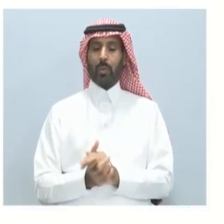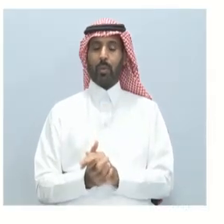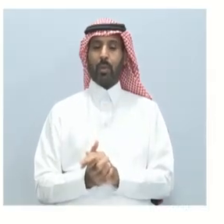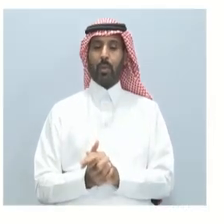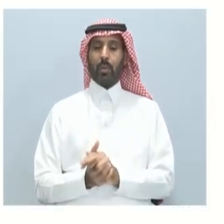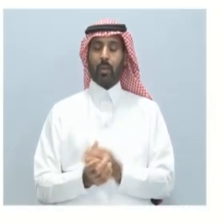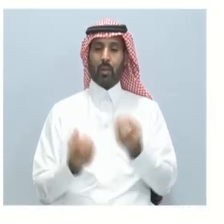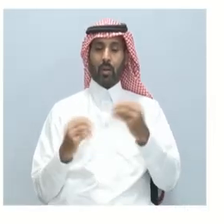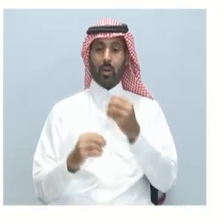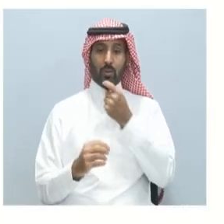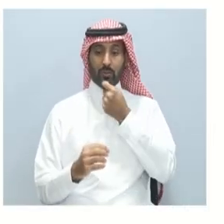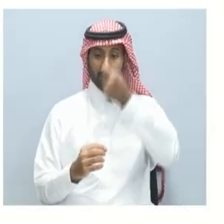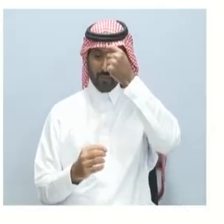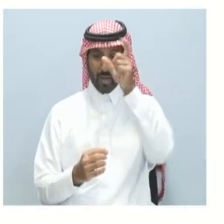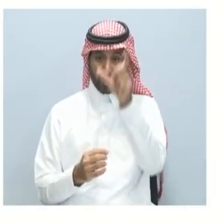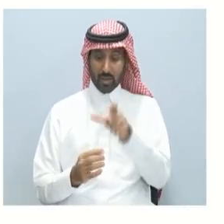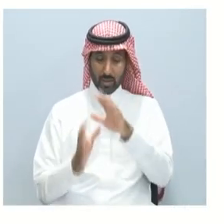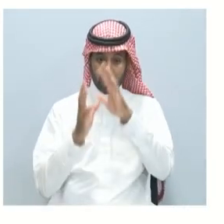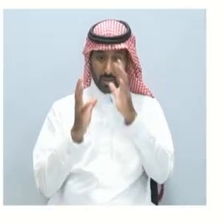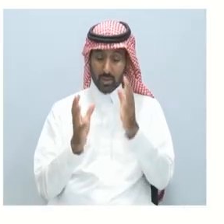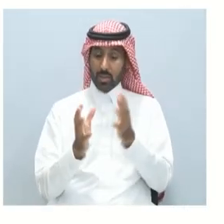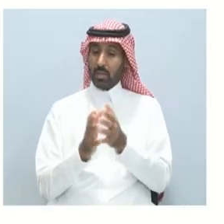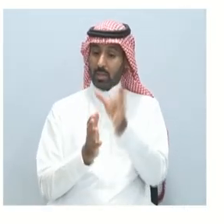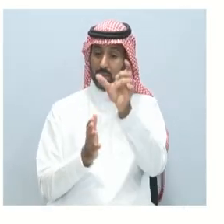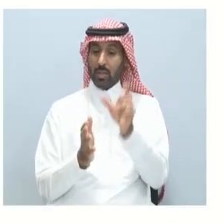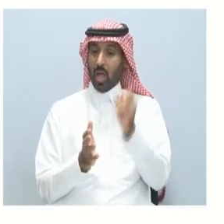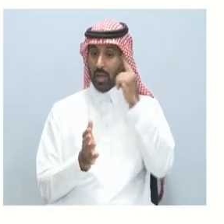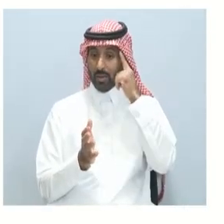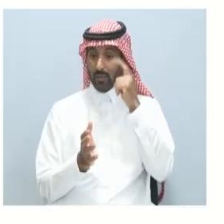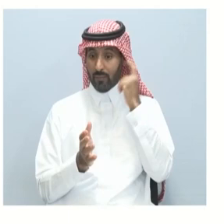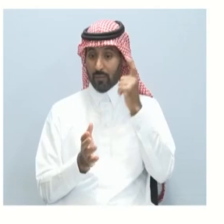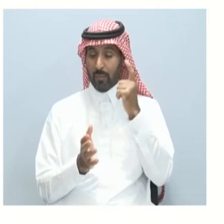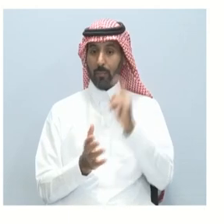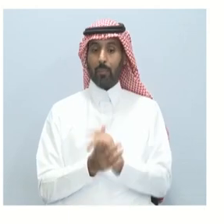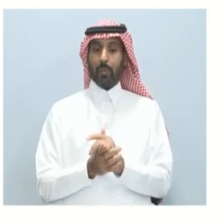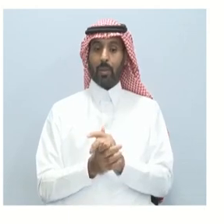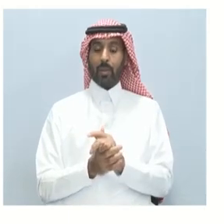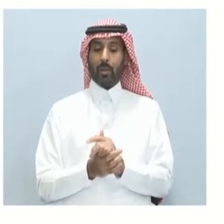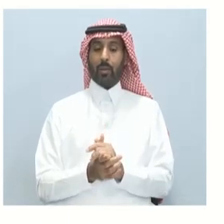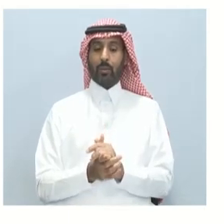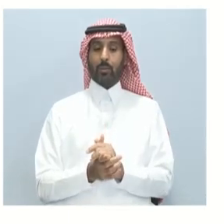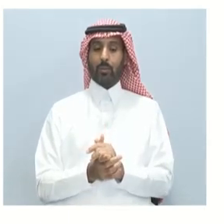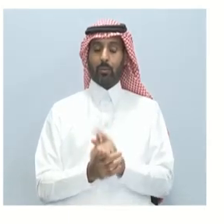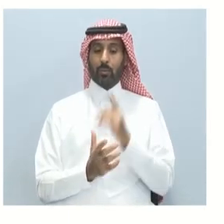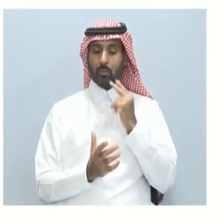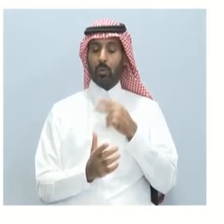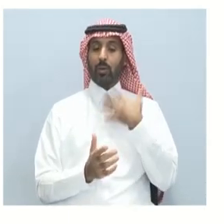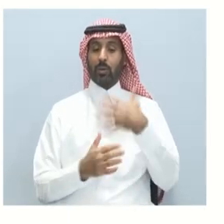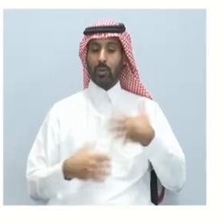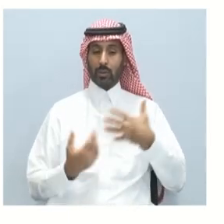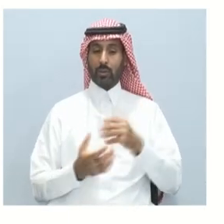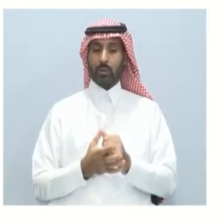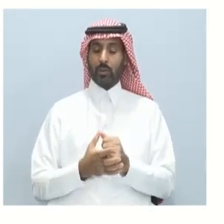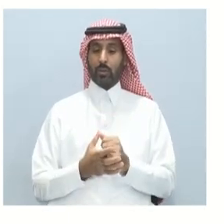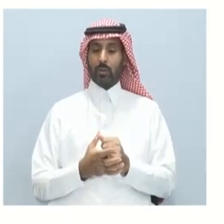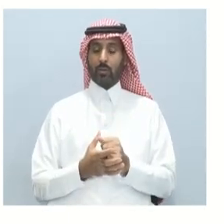see a lot of qualities that are demonstrated, like understanding, empathy, humor,